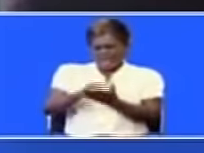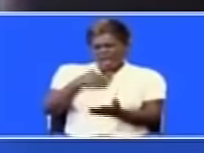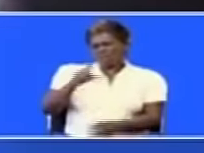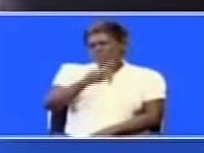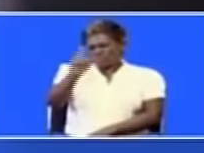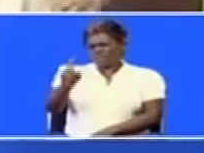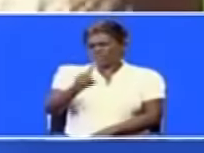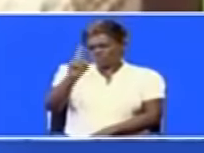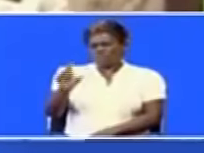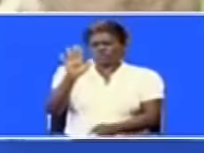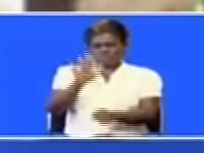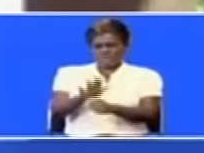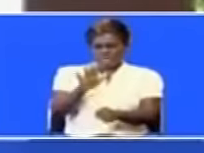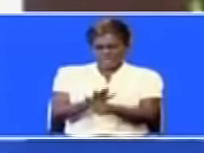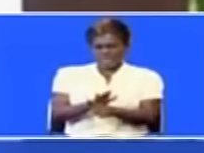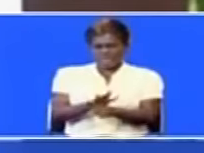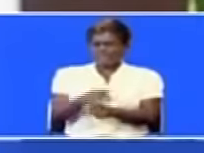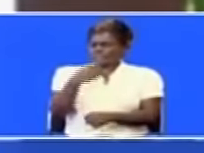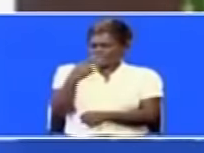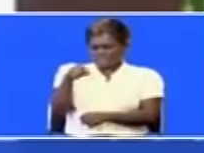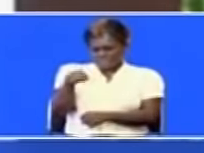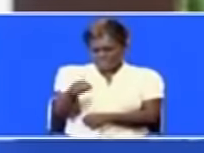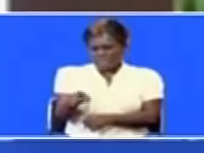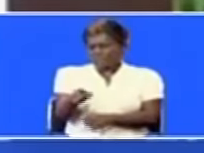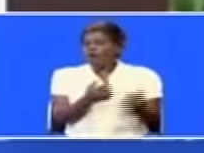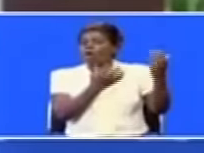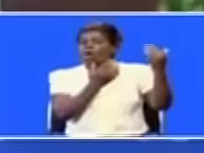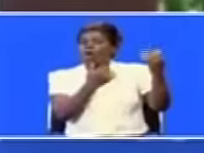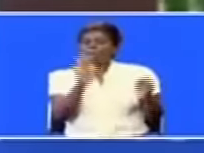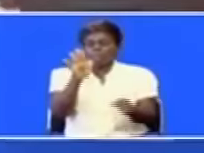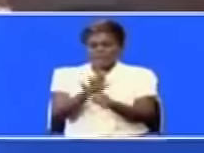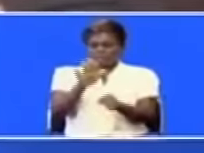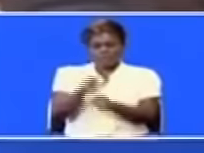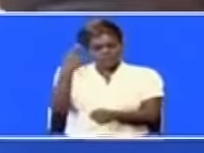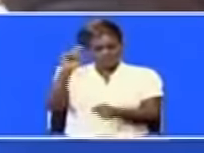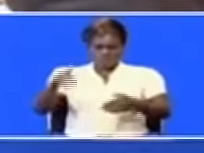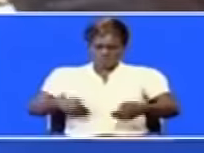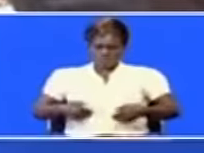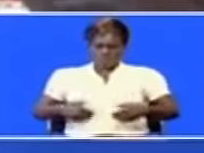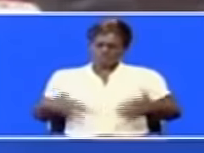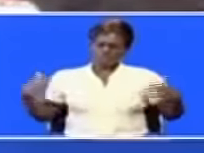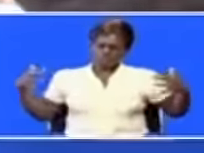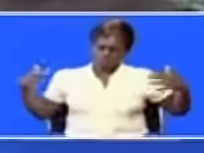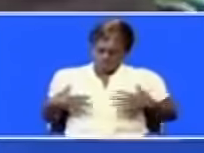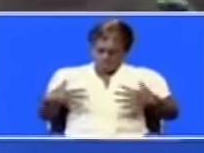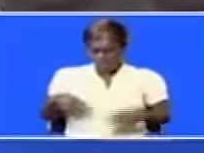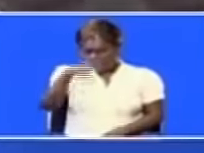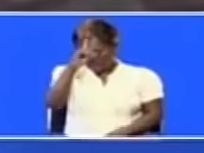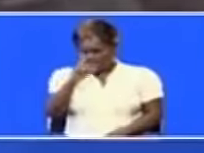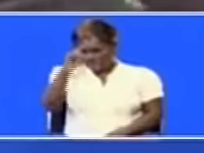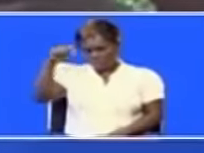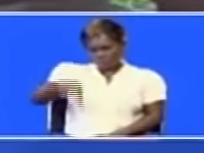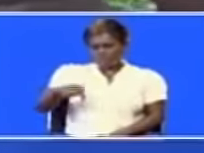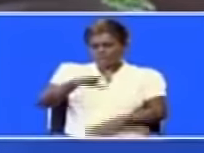than answers for a lady most say was a pillar of hope for her peers. Tumeshikwa na mshangao siku ya leo kupata